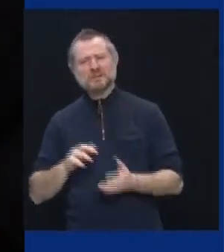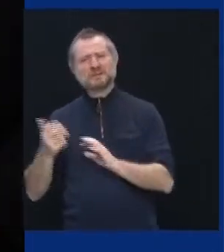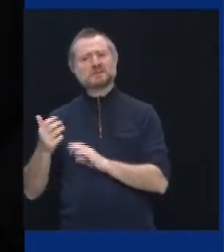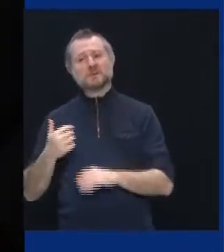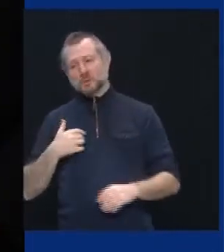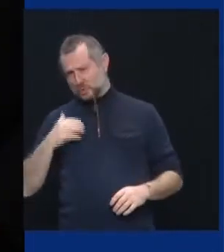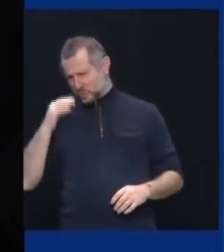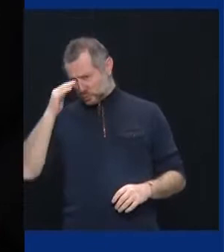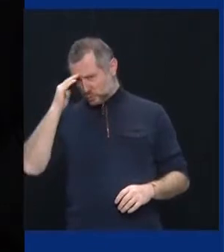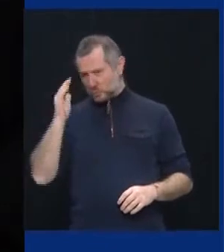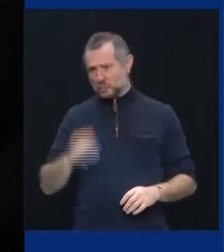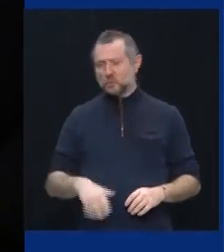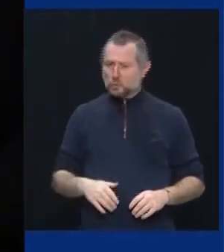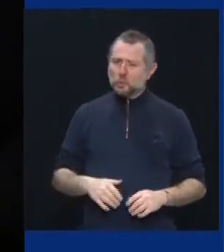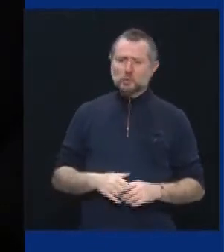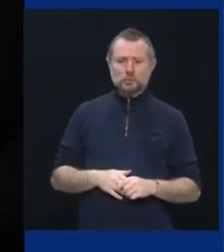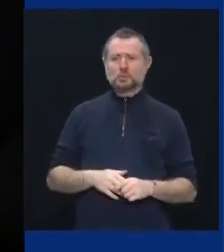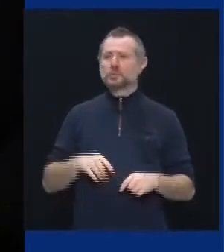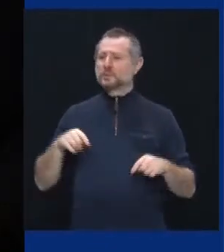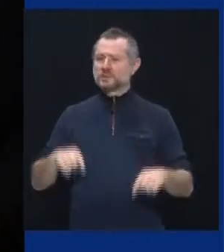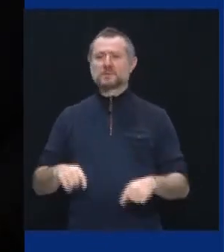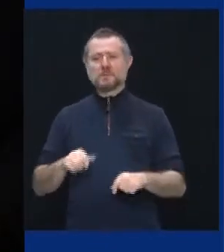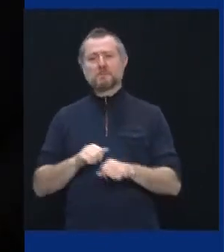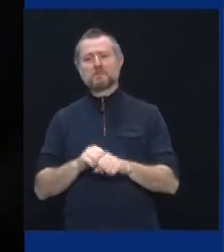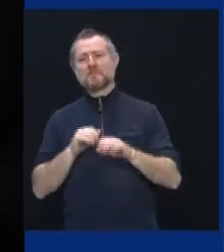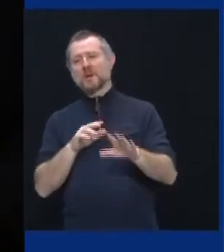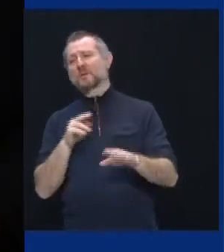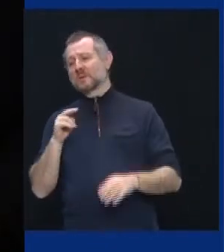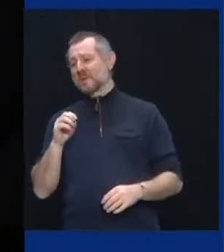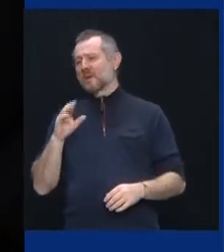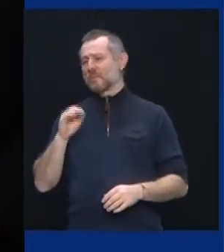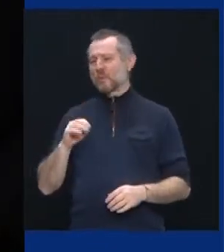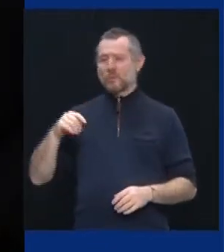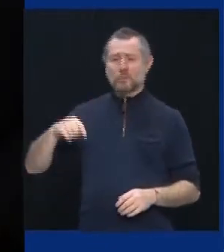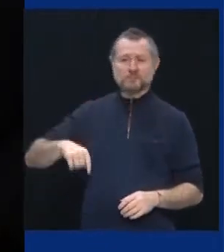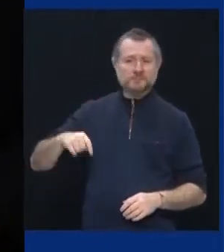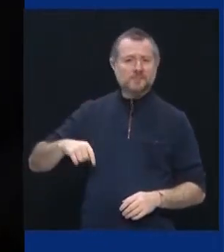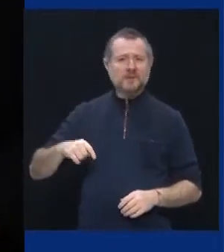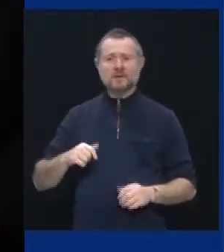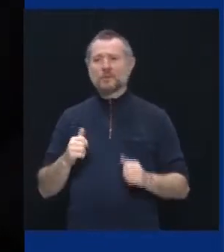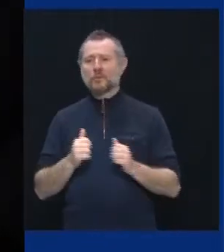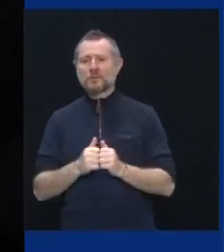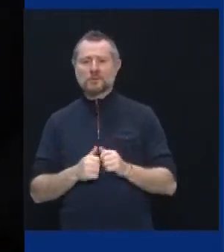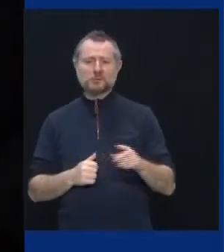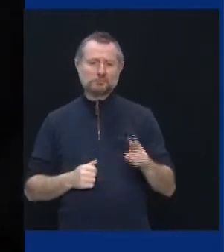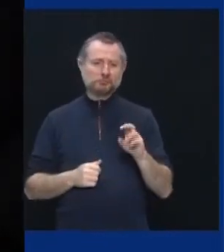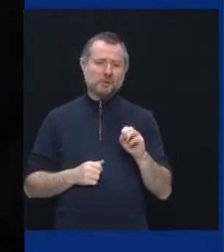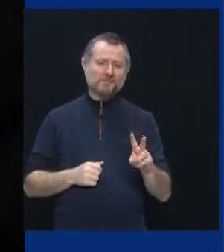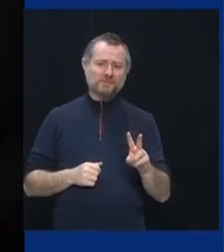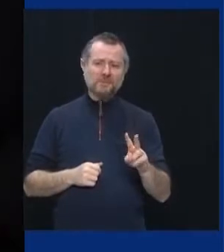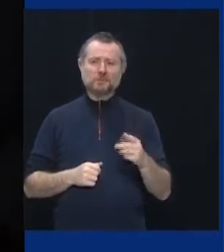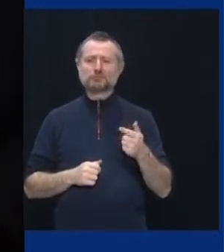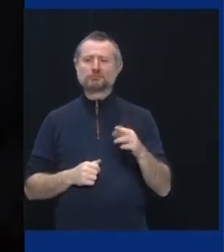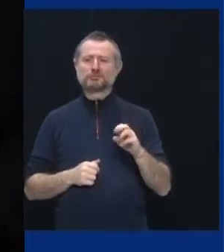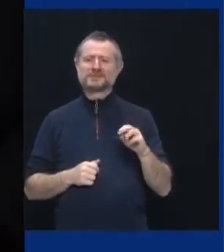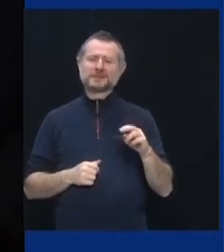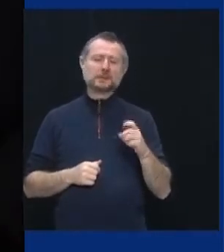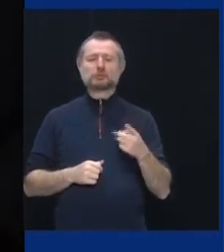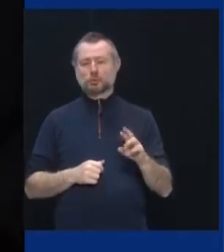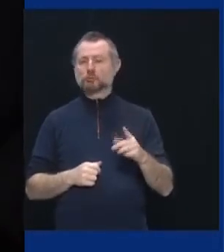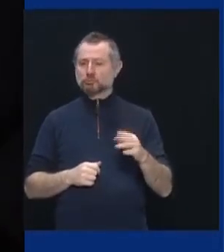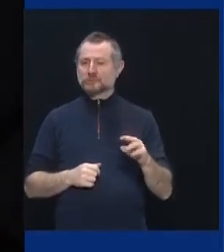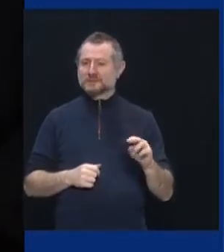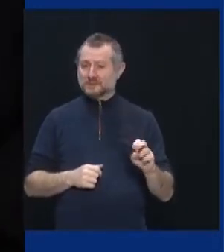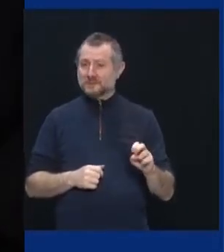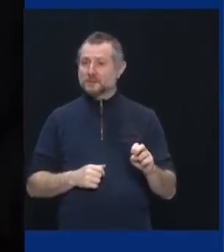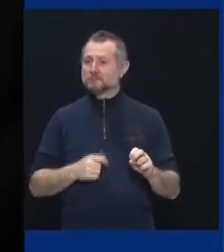at Mount Neboh, and I know that we're here with Reverend Green, Dr. Green, but I must acknowledge